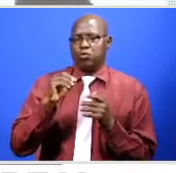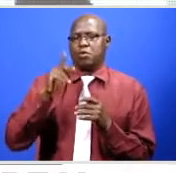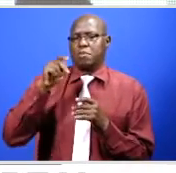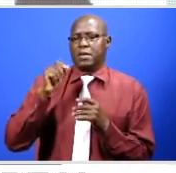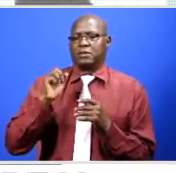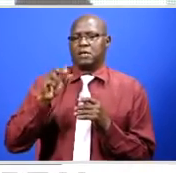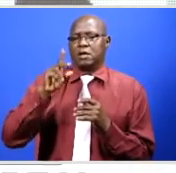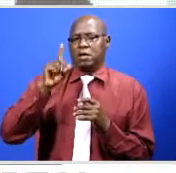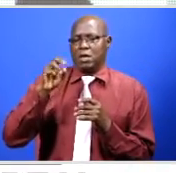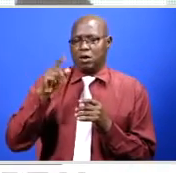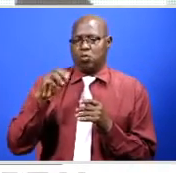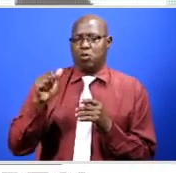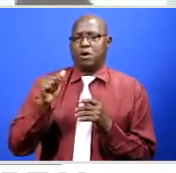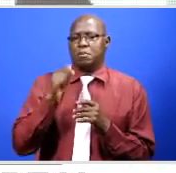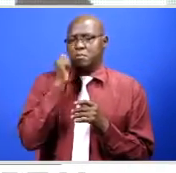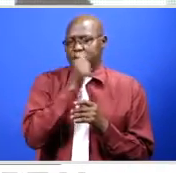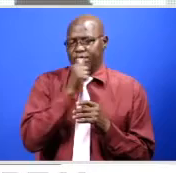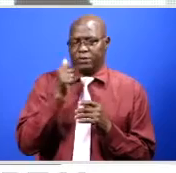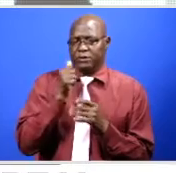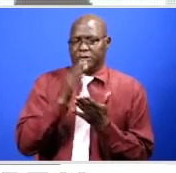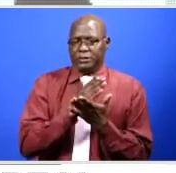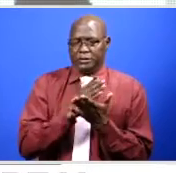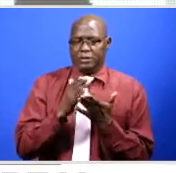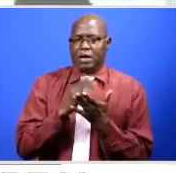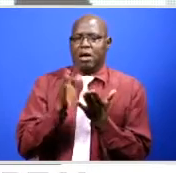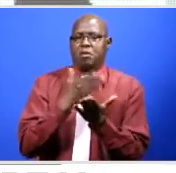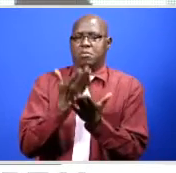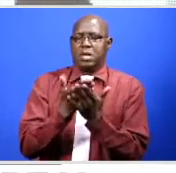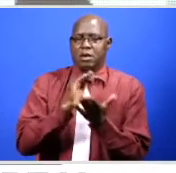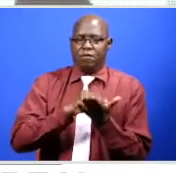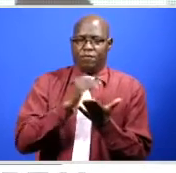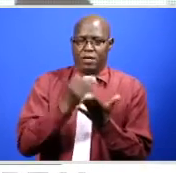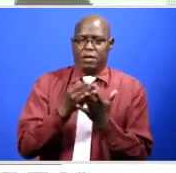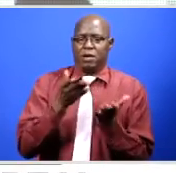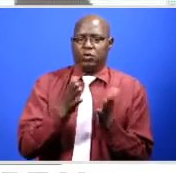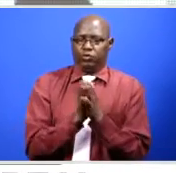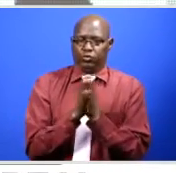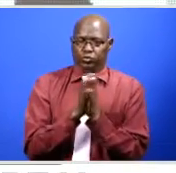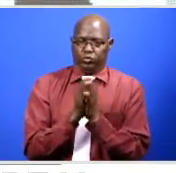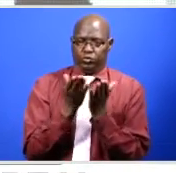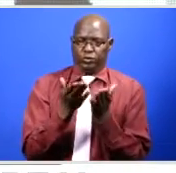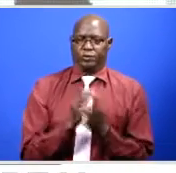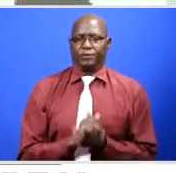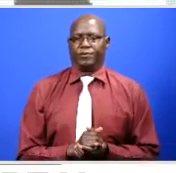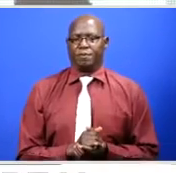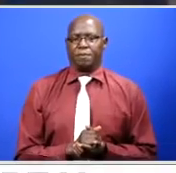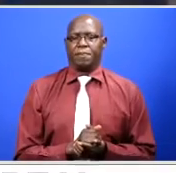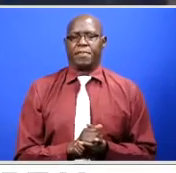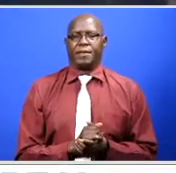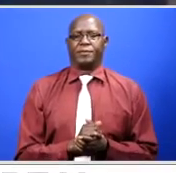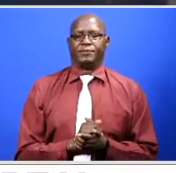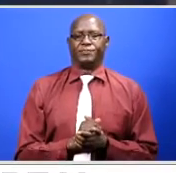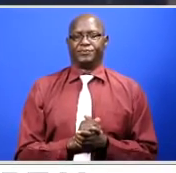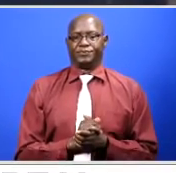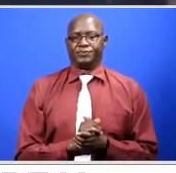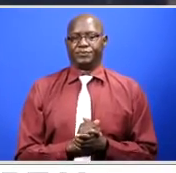and will establish a private sector-led mitigation appeal fund. Grace Ongoi begins our bulletin with the following story. In the